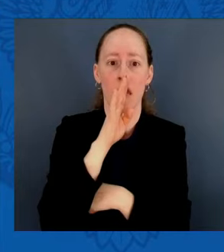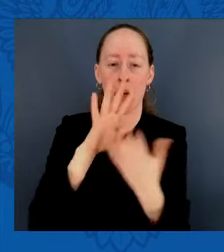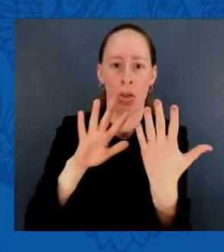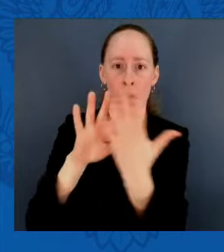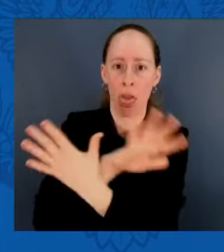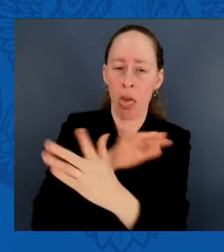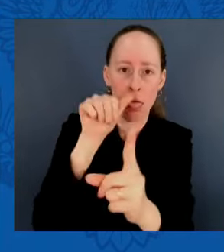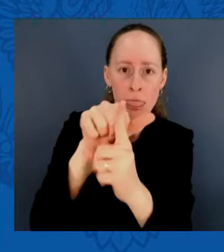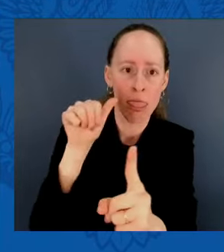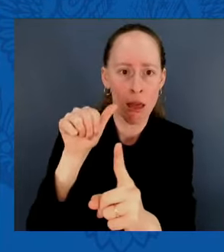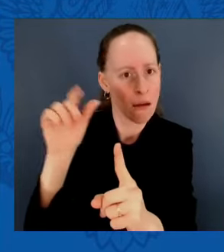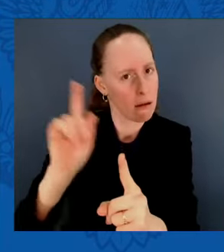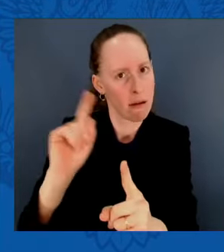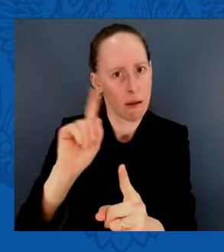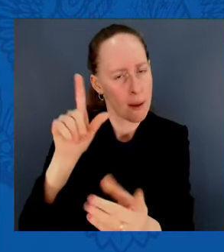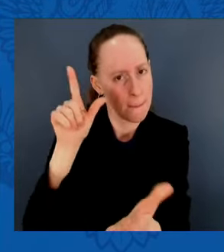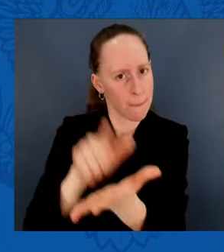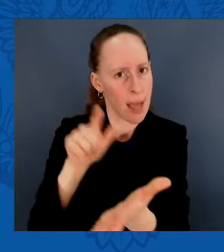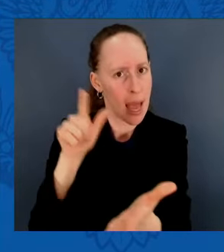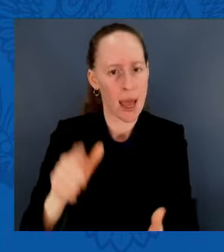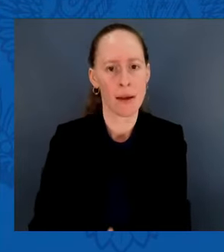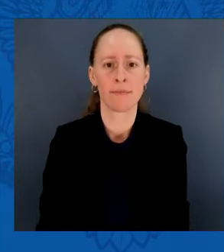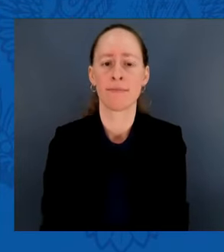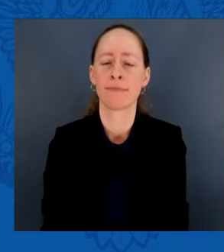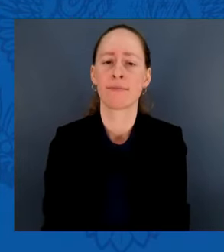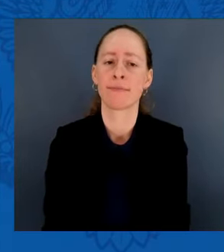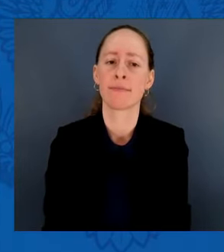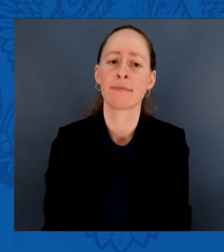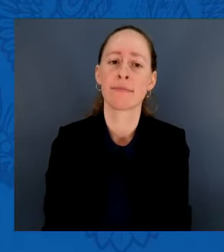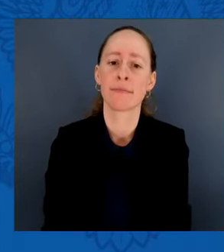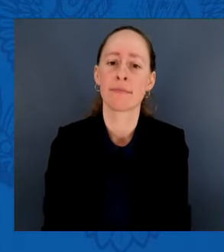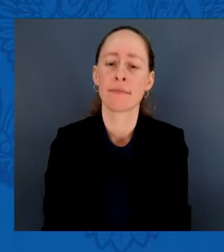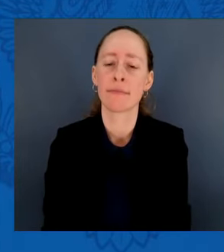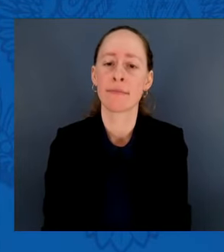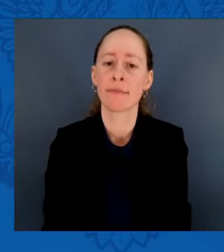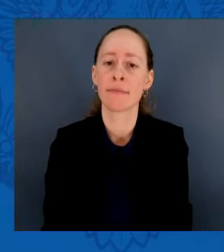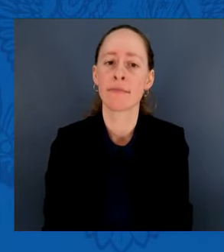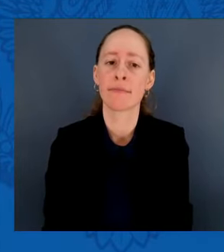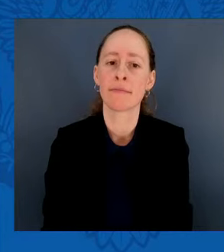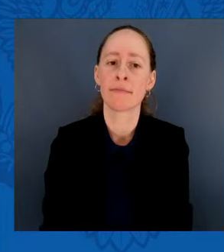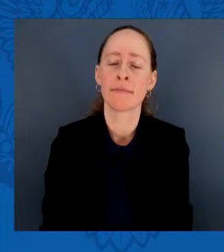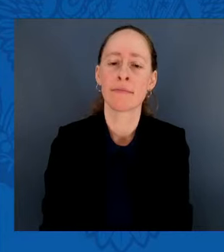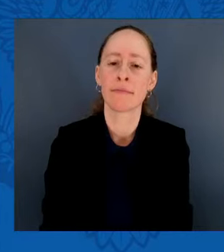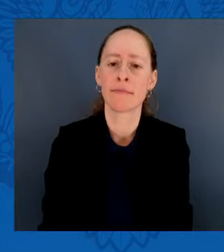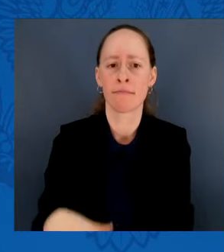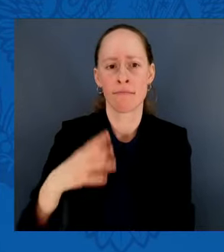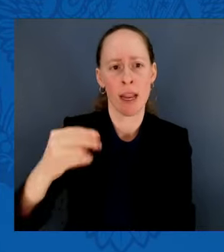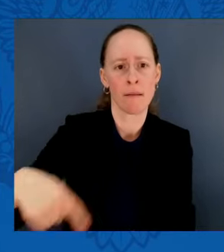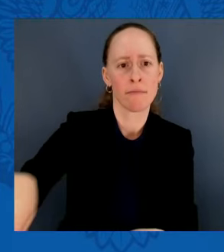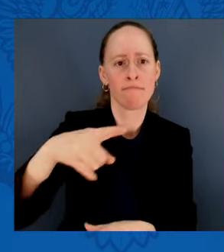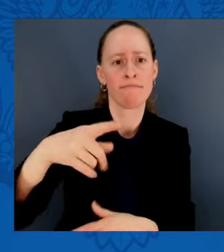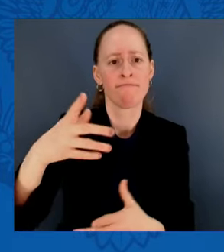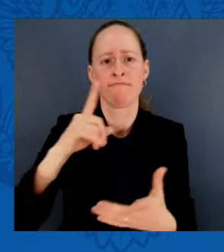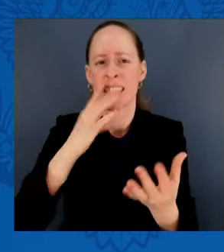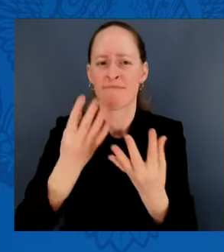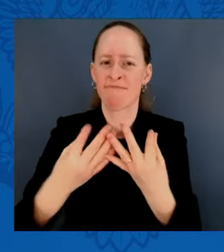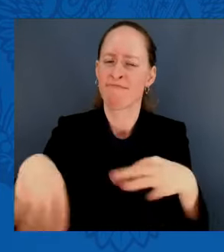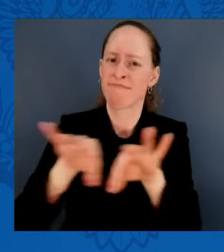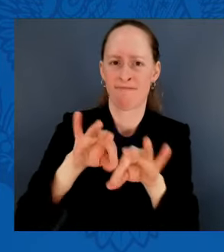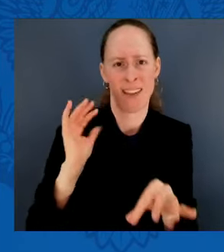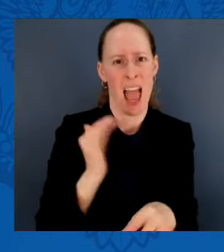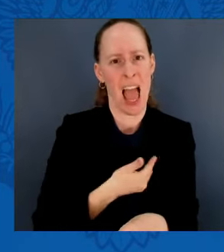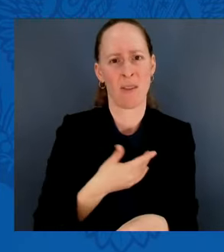equip those we send into harm's way and care for them and their families when they come home and when they don't.